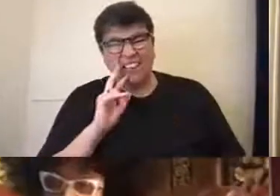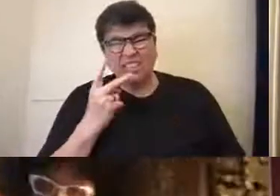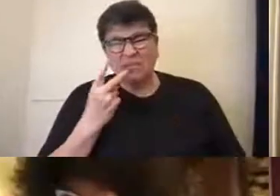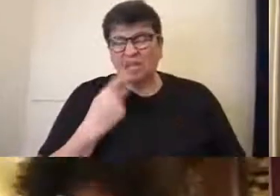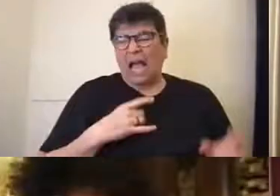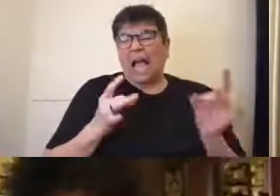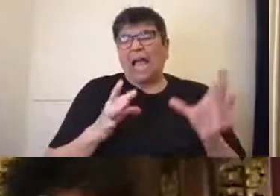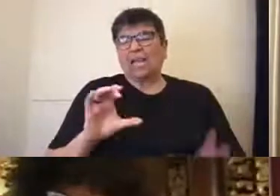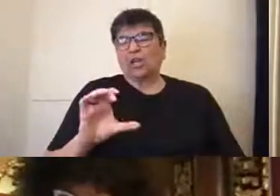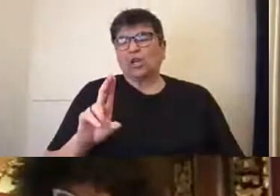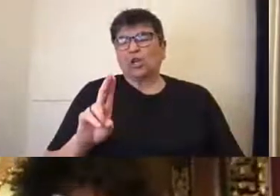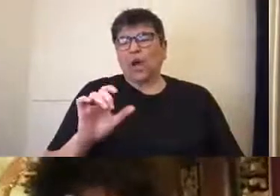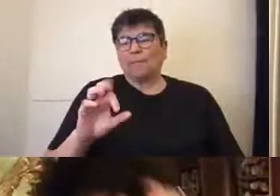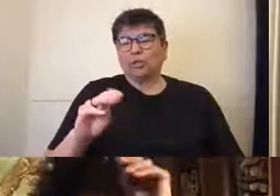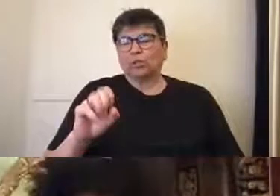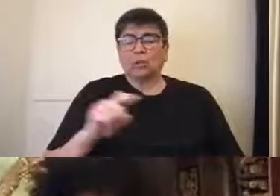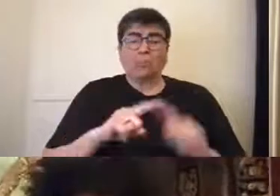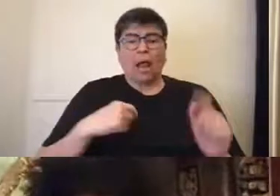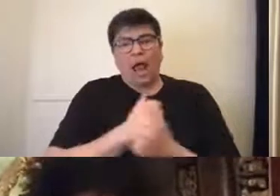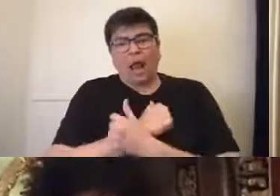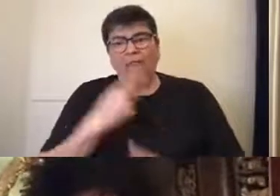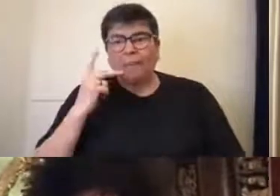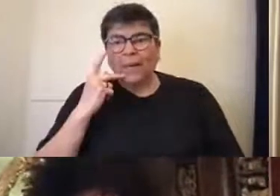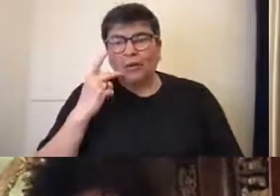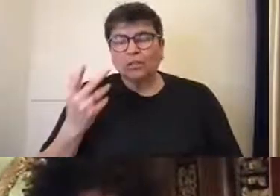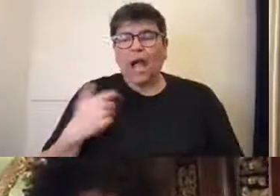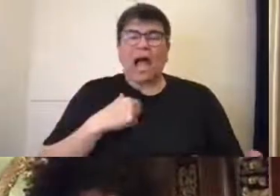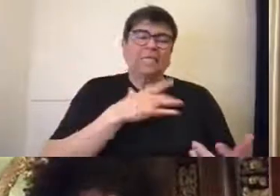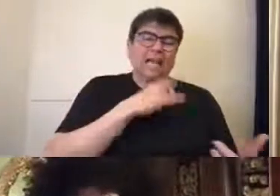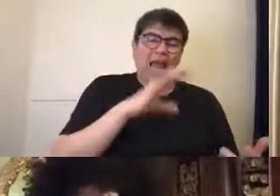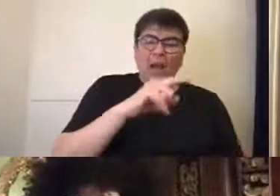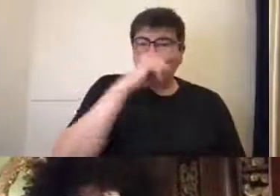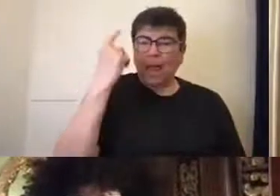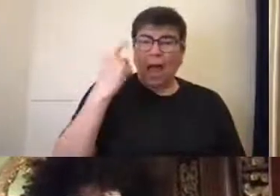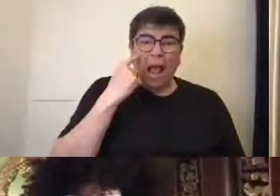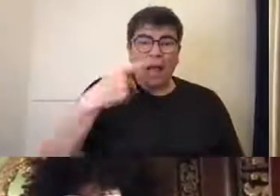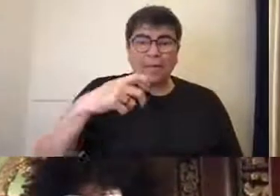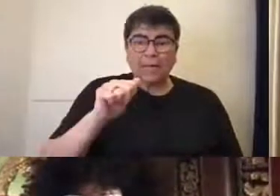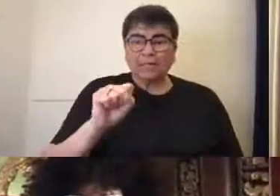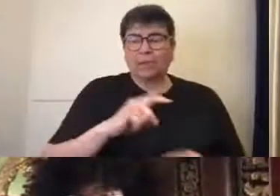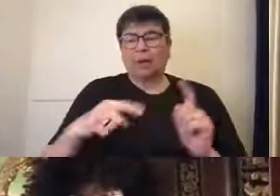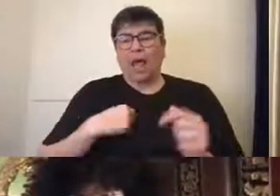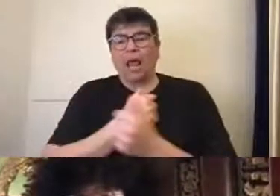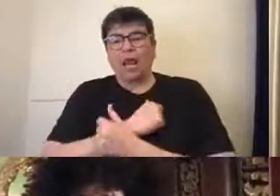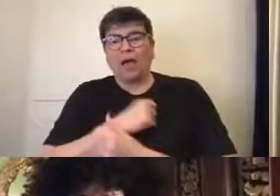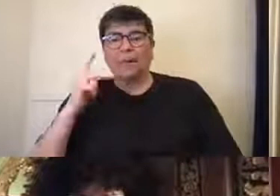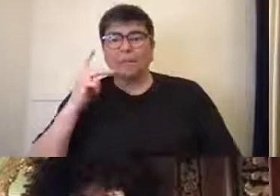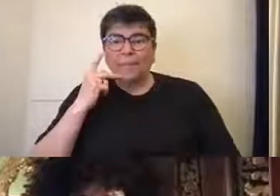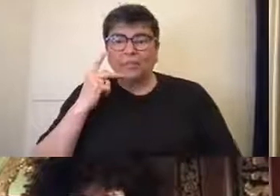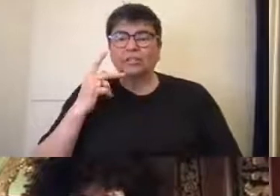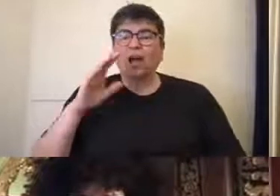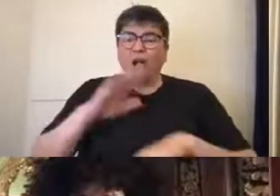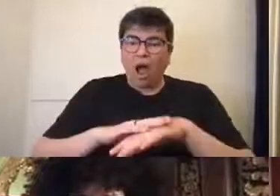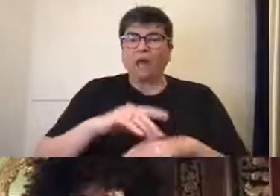hated cucumbers, but I love pickles, right? I didn't like black eyed peas, but I loved pickles on black eyed